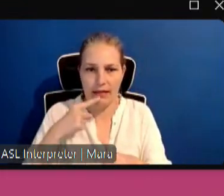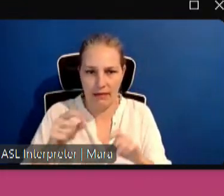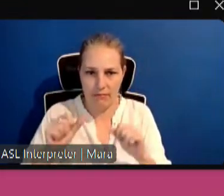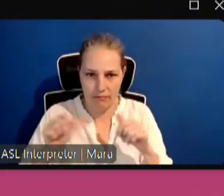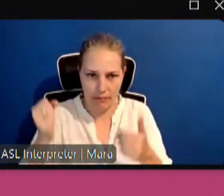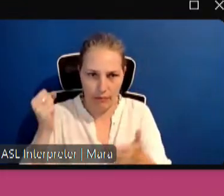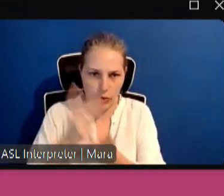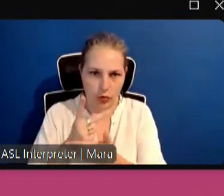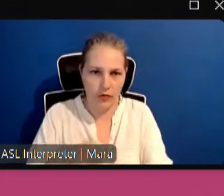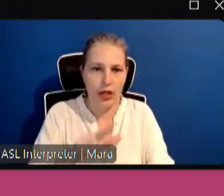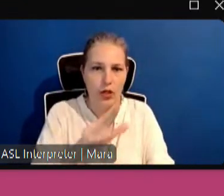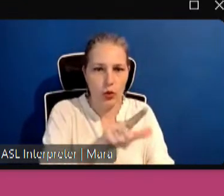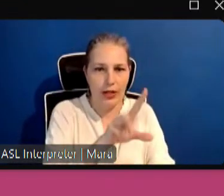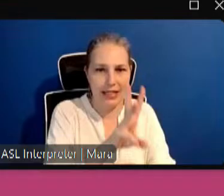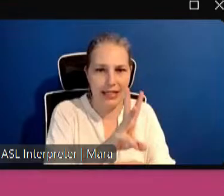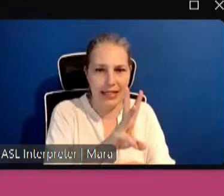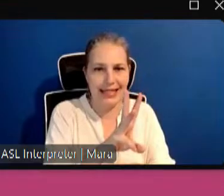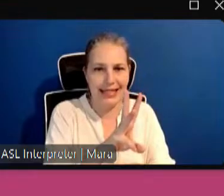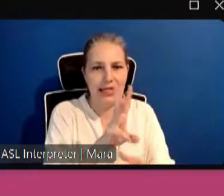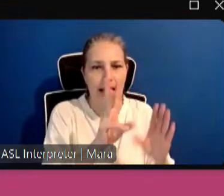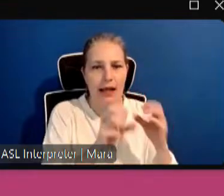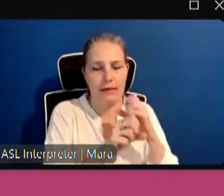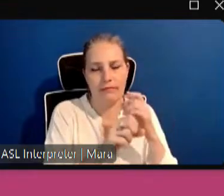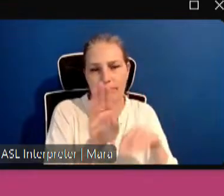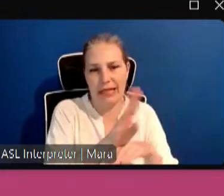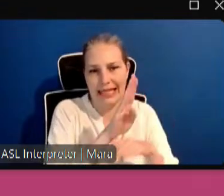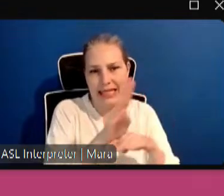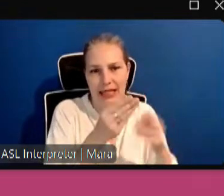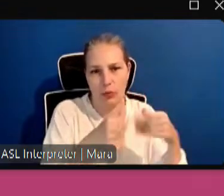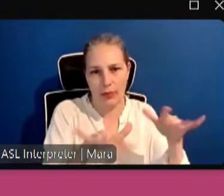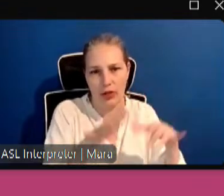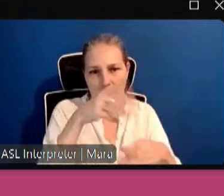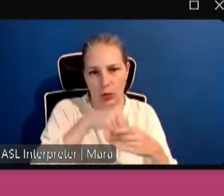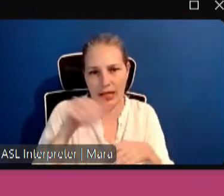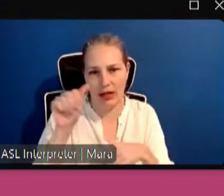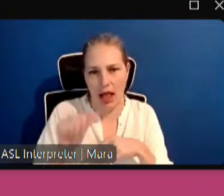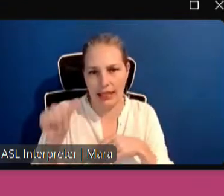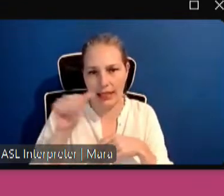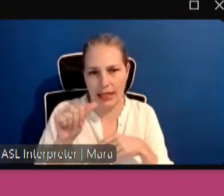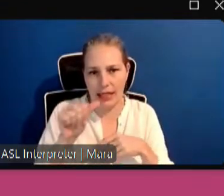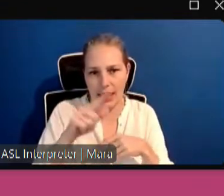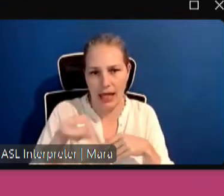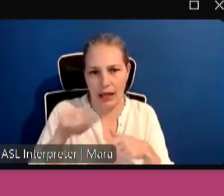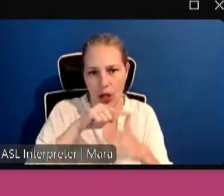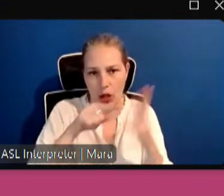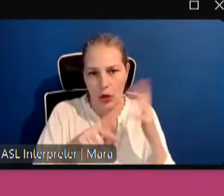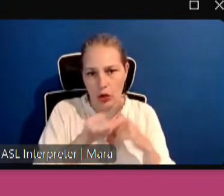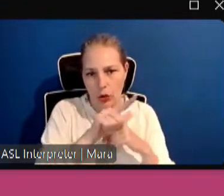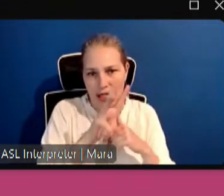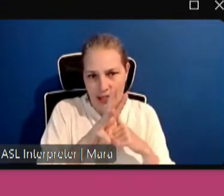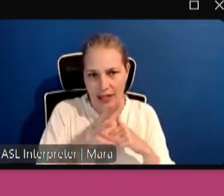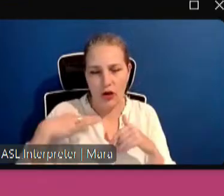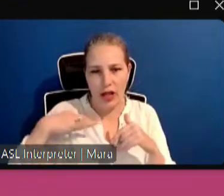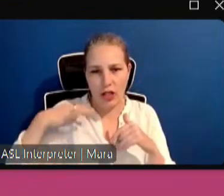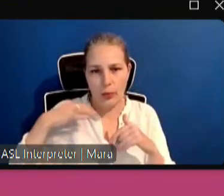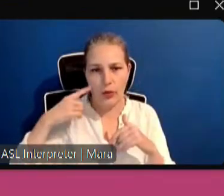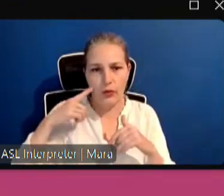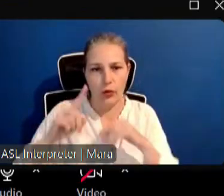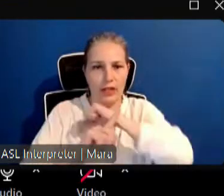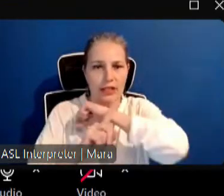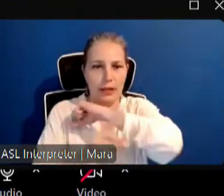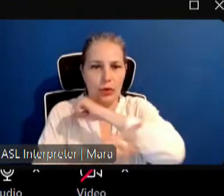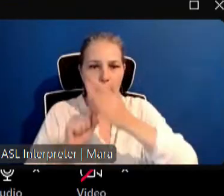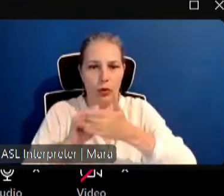properties in Altadena, which are now eligible for the debris removal program.